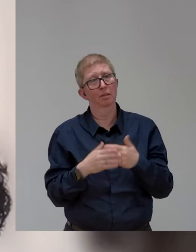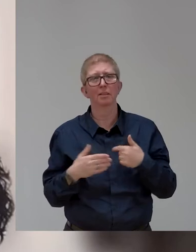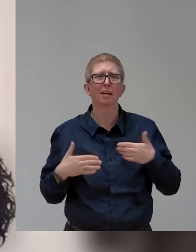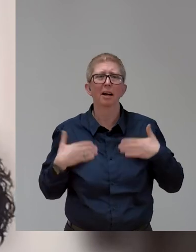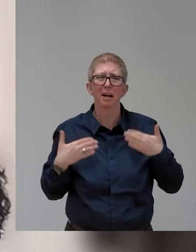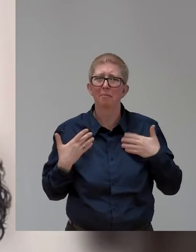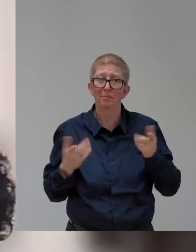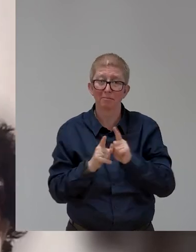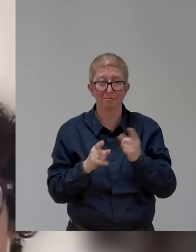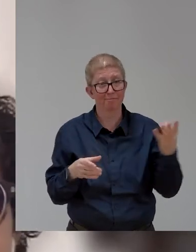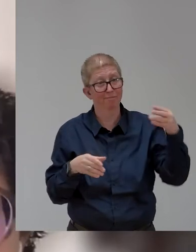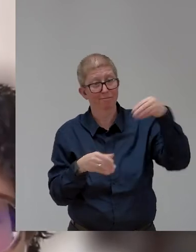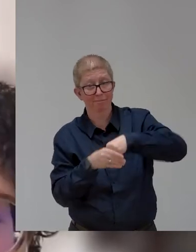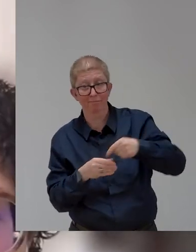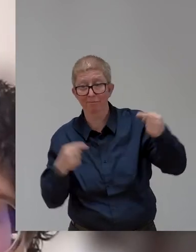us.